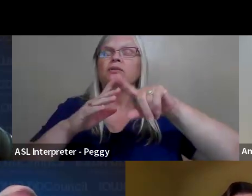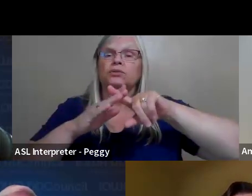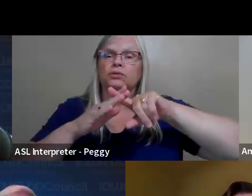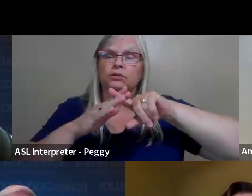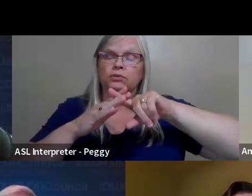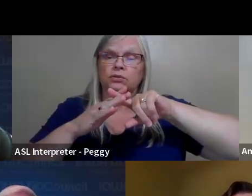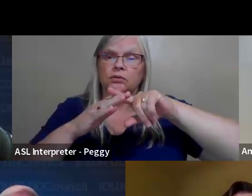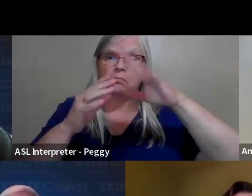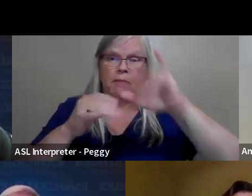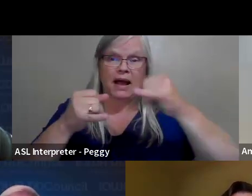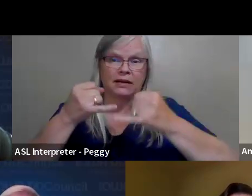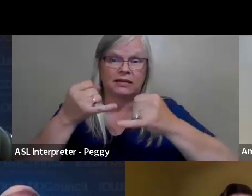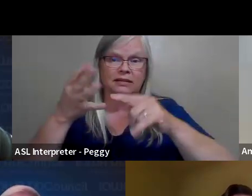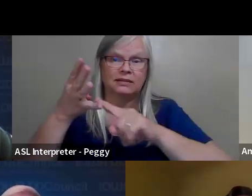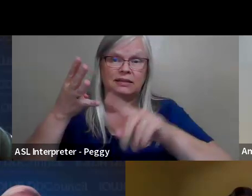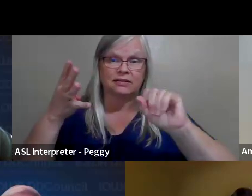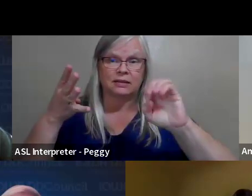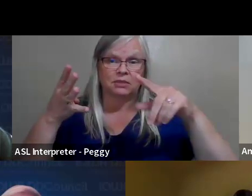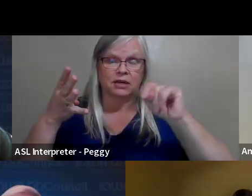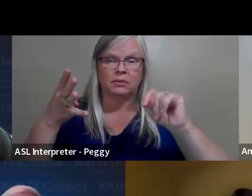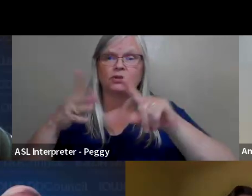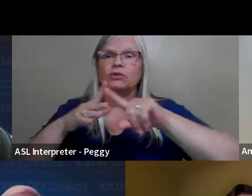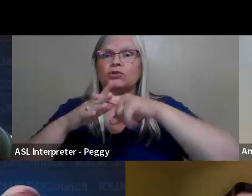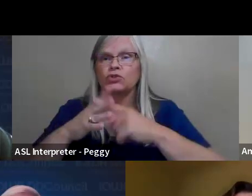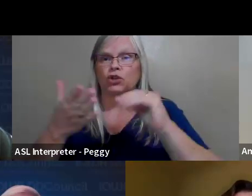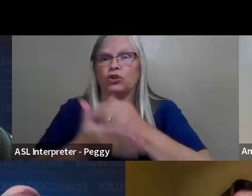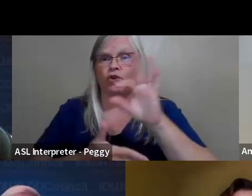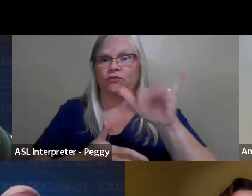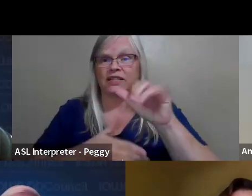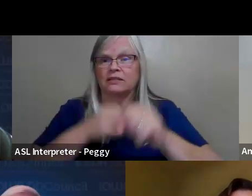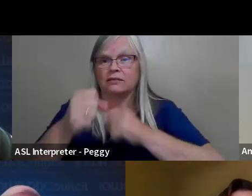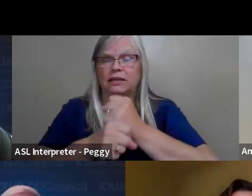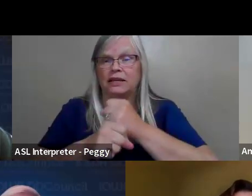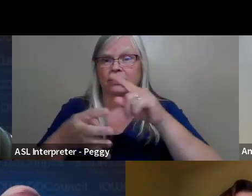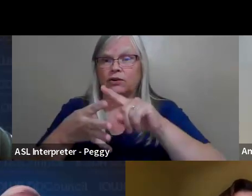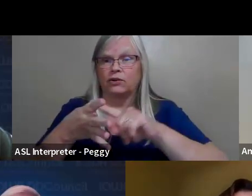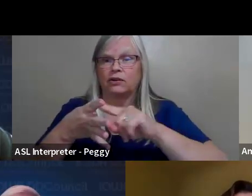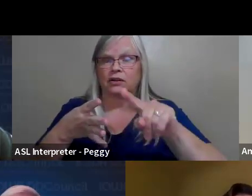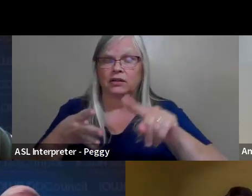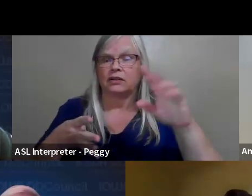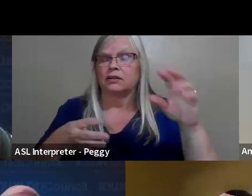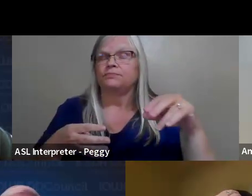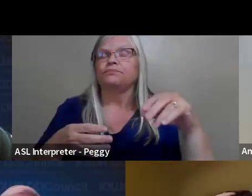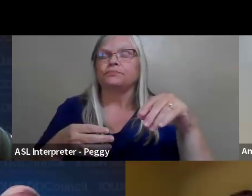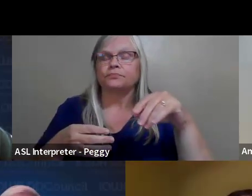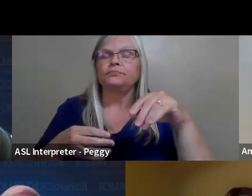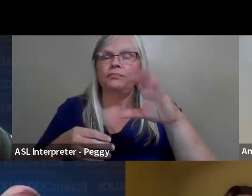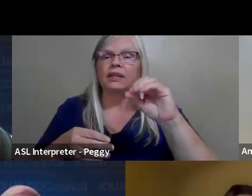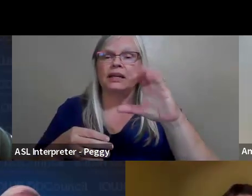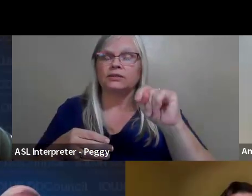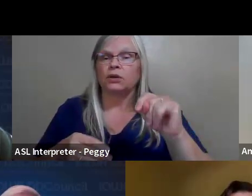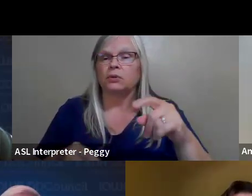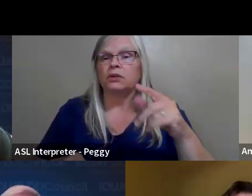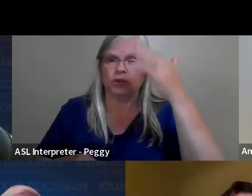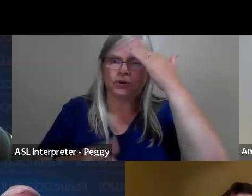fiscal year. You all are from the DD Council. You understand how important budgets are to make sure that we have